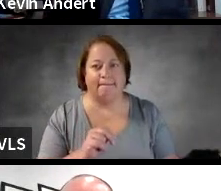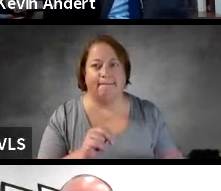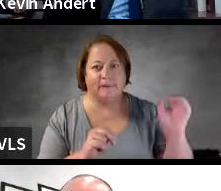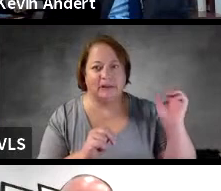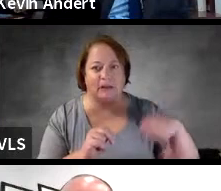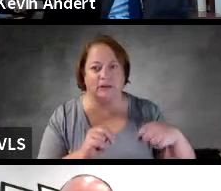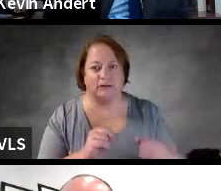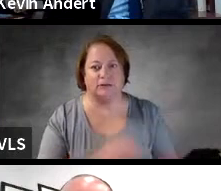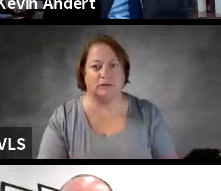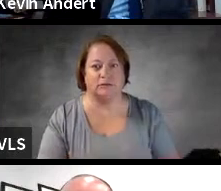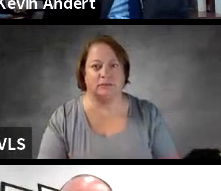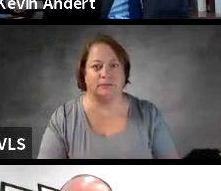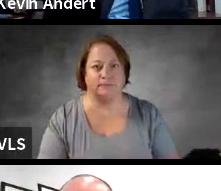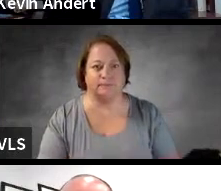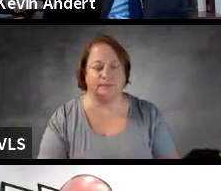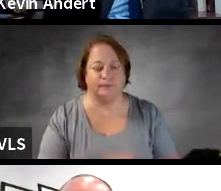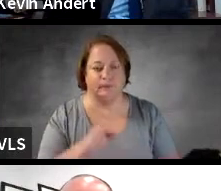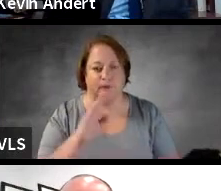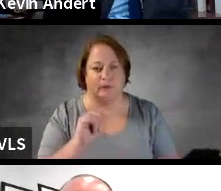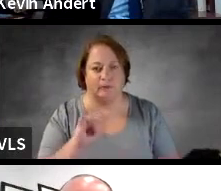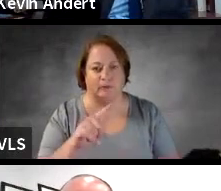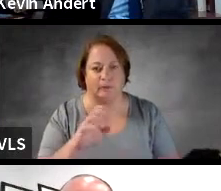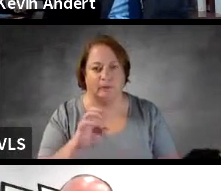Yes. Bayless?